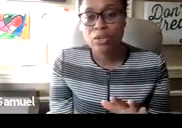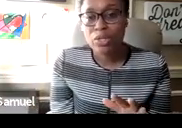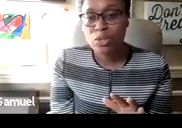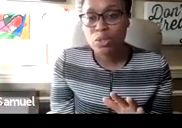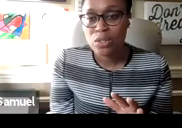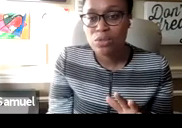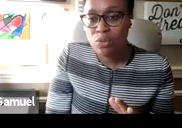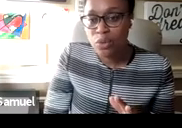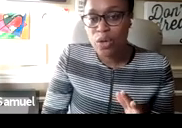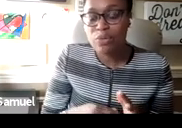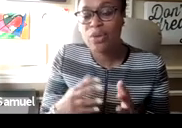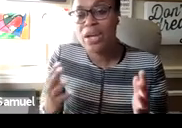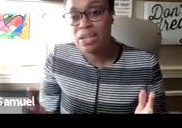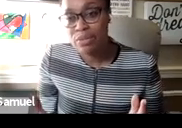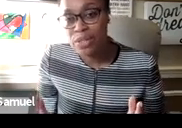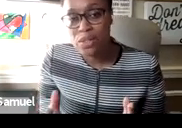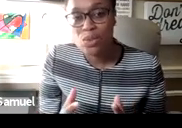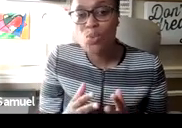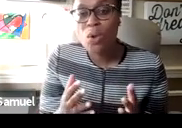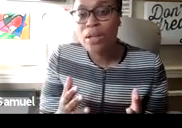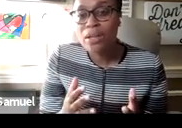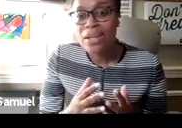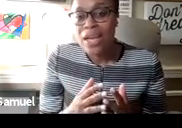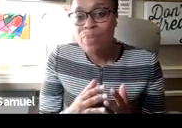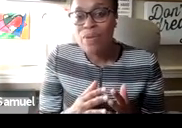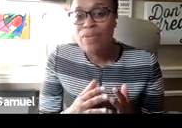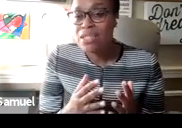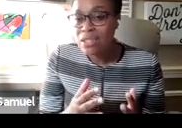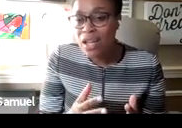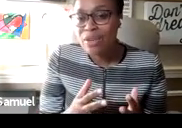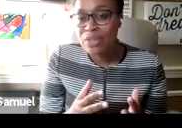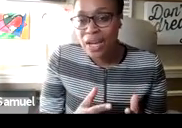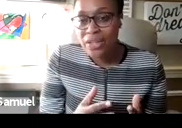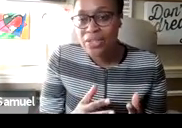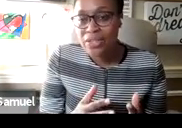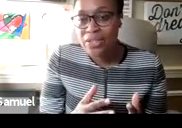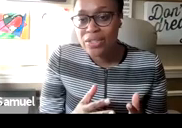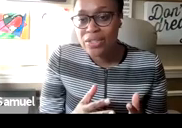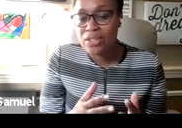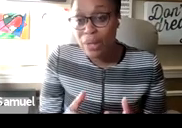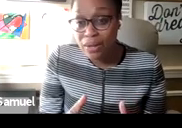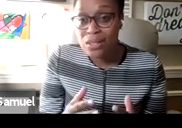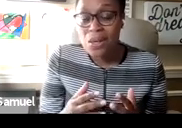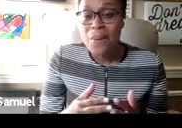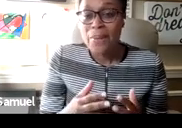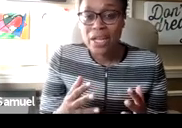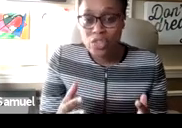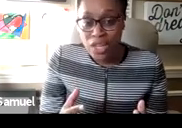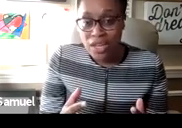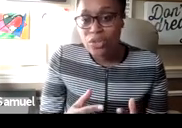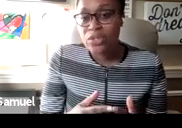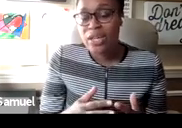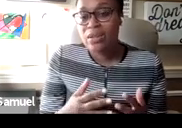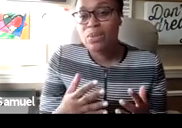two particular resources for a variety of reasons. One, it provides a lot of guidance, not only for parents,